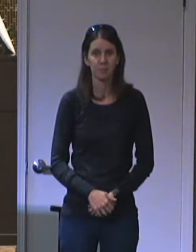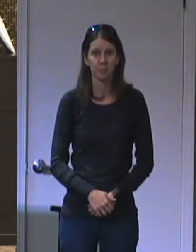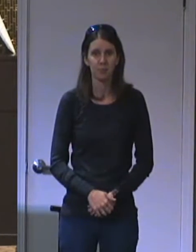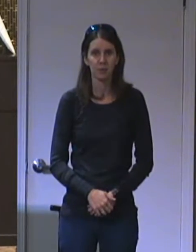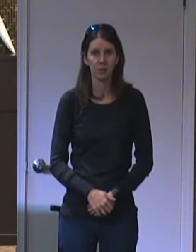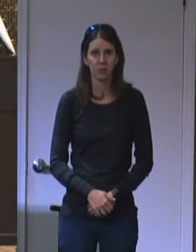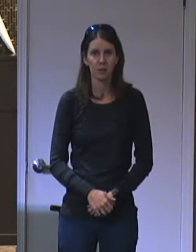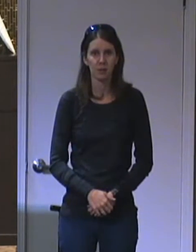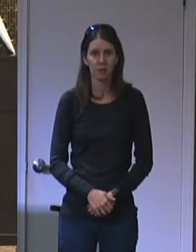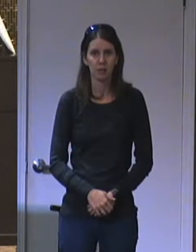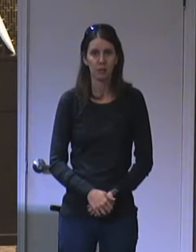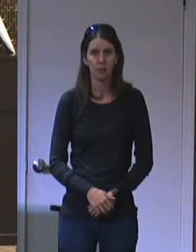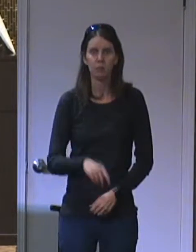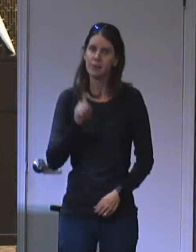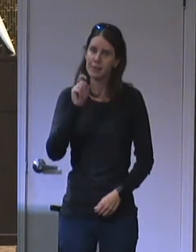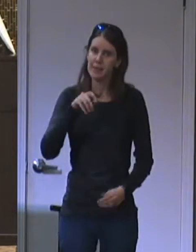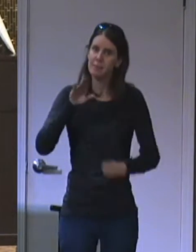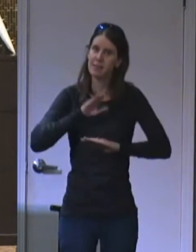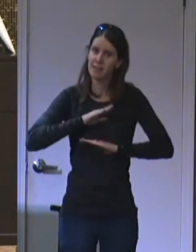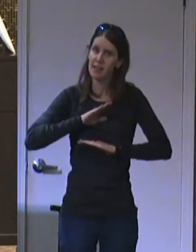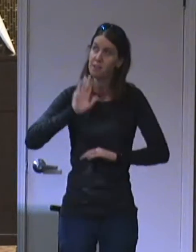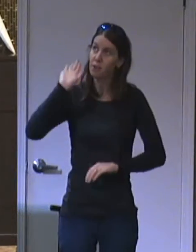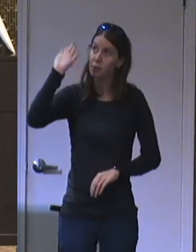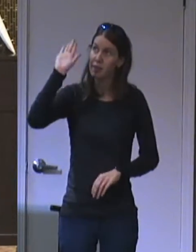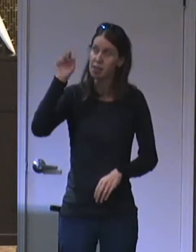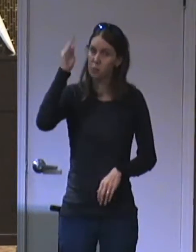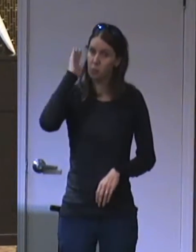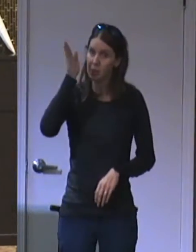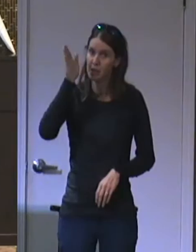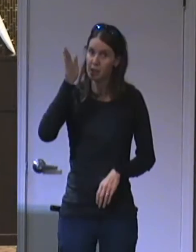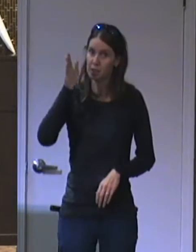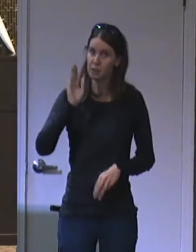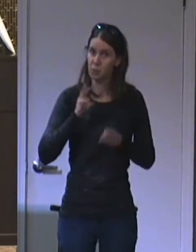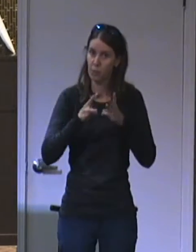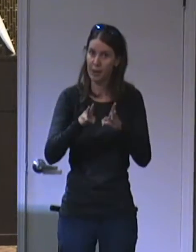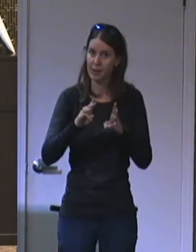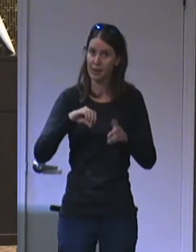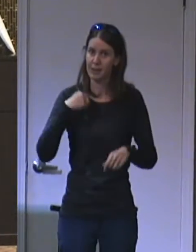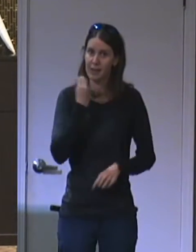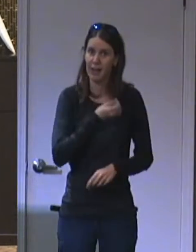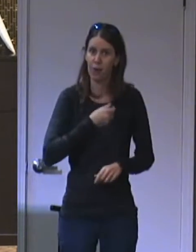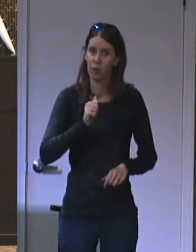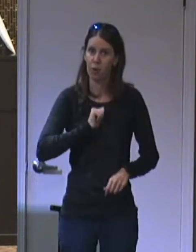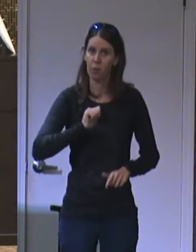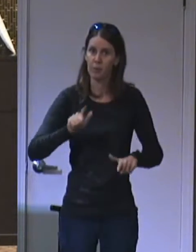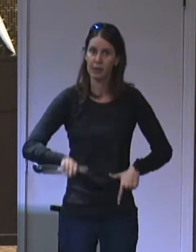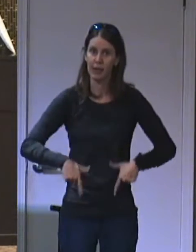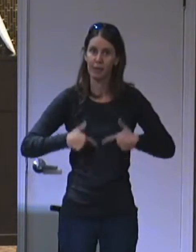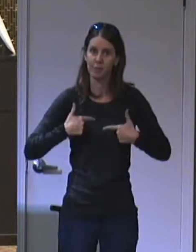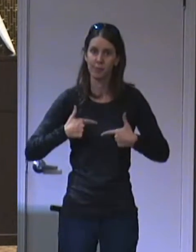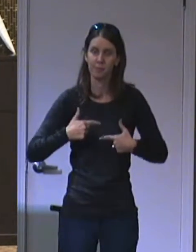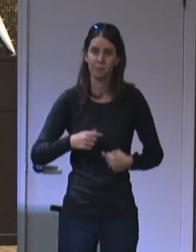We got to be satisfied with the Lord and His work and His will and His way in our lives.